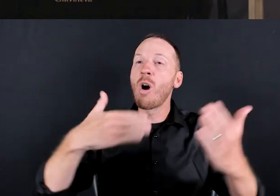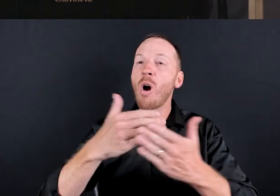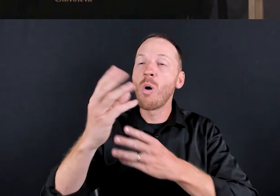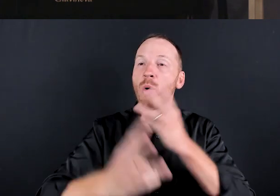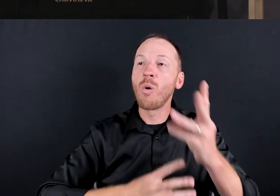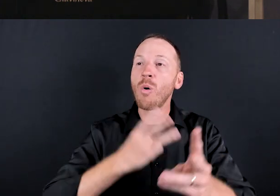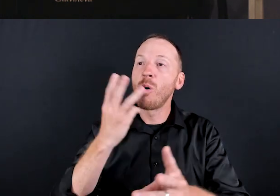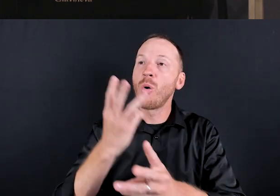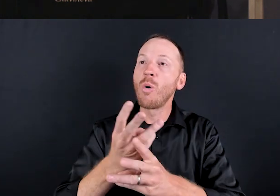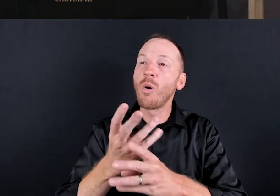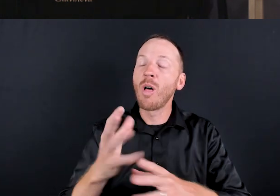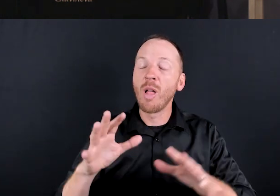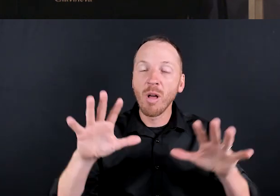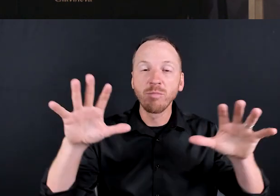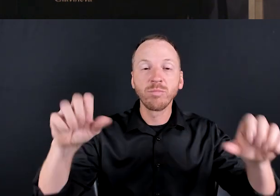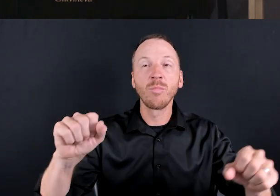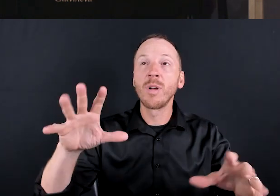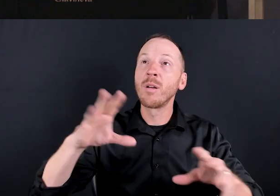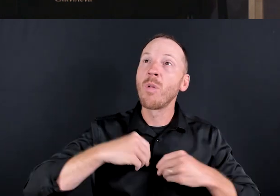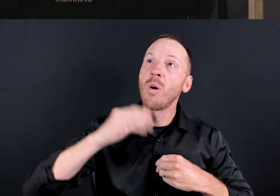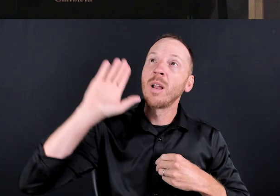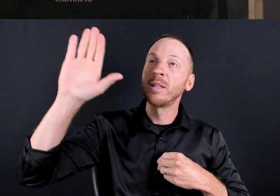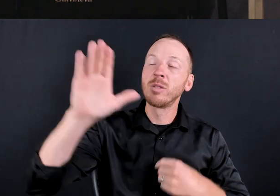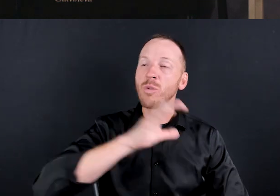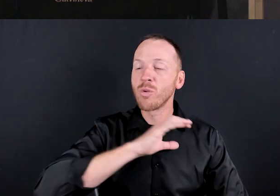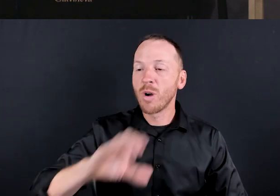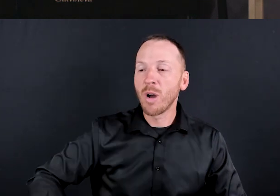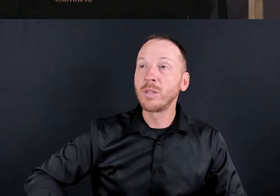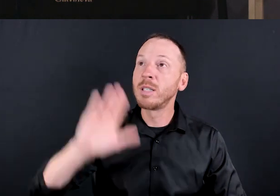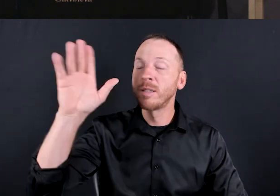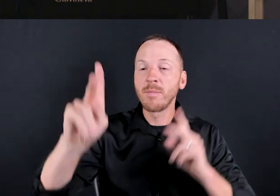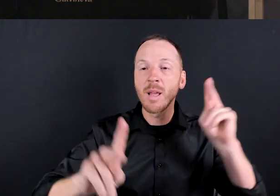dominion gaining, Christ with his peace.